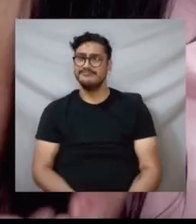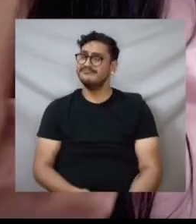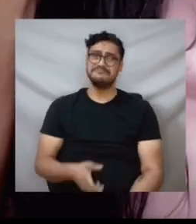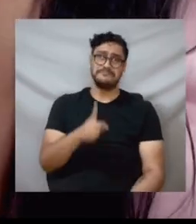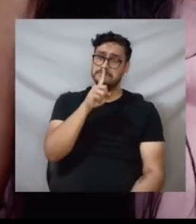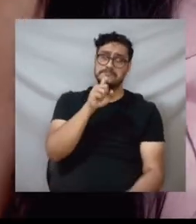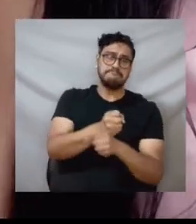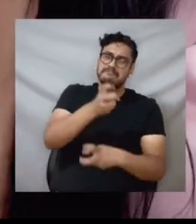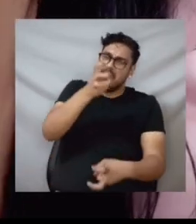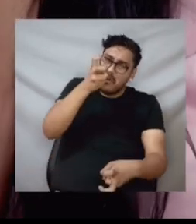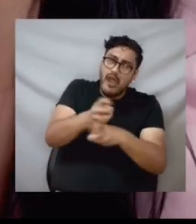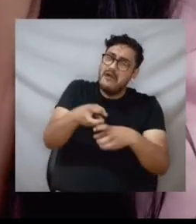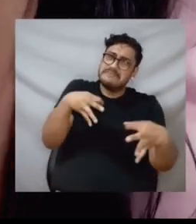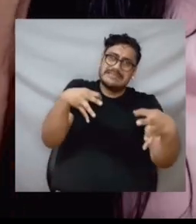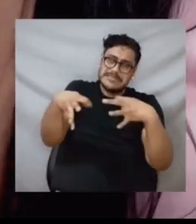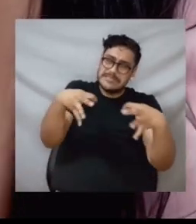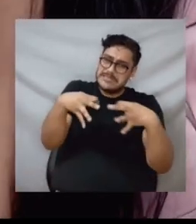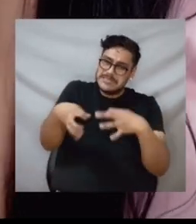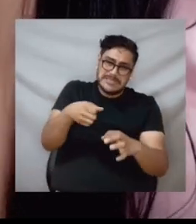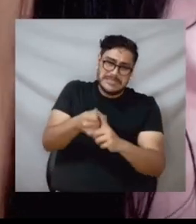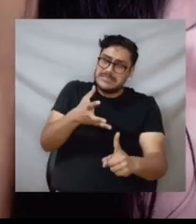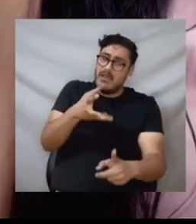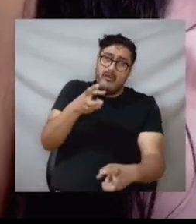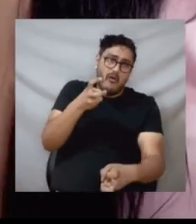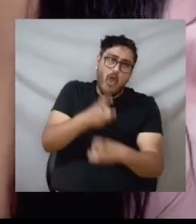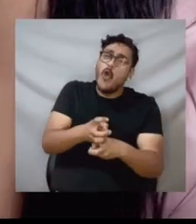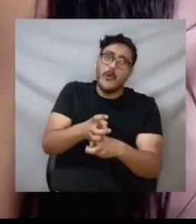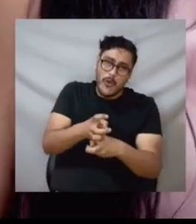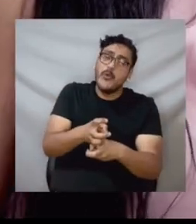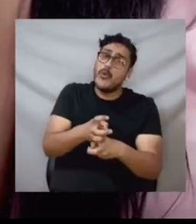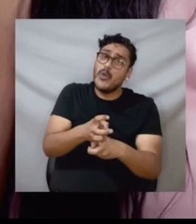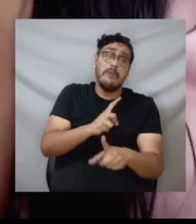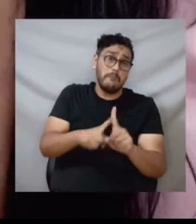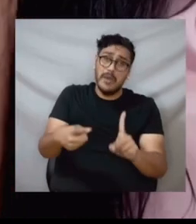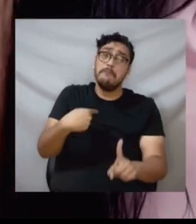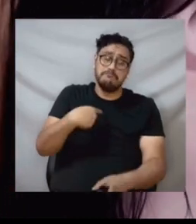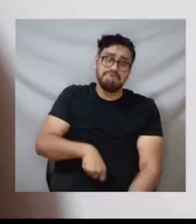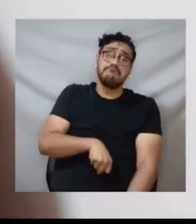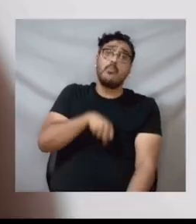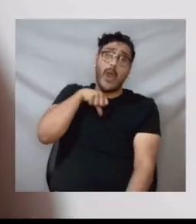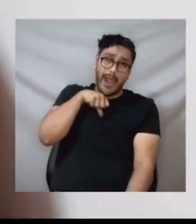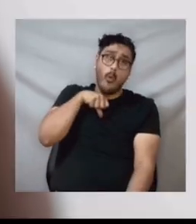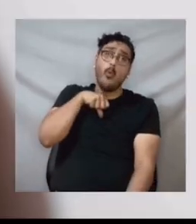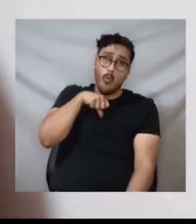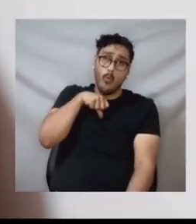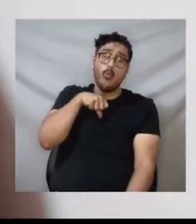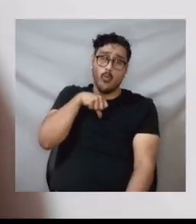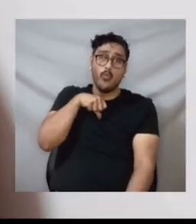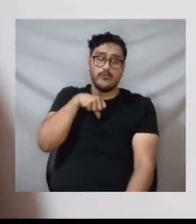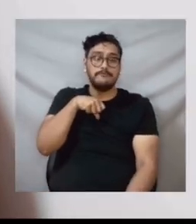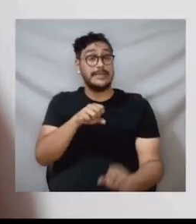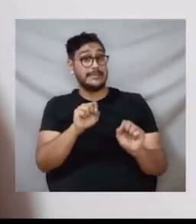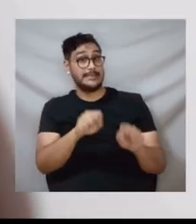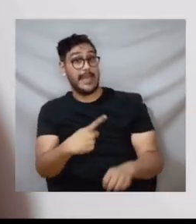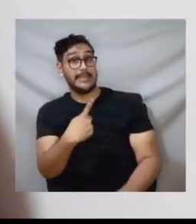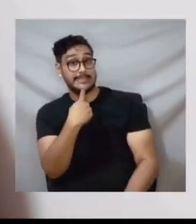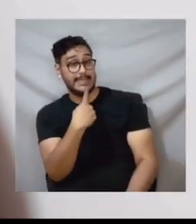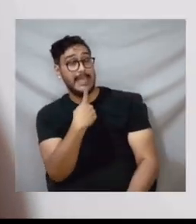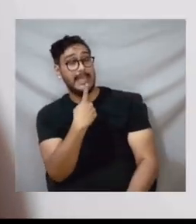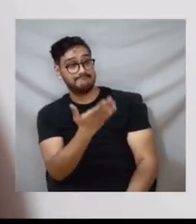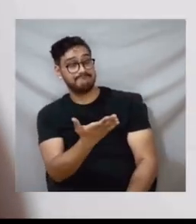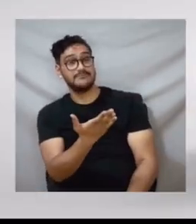hard to explain, but I'm proud of him. What I can say to you and for those